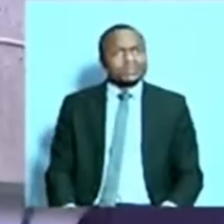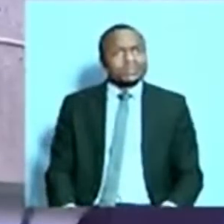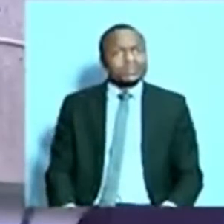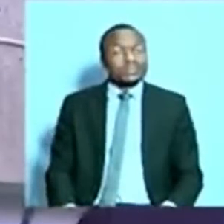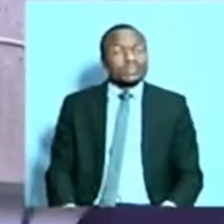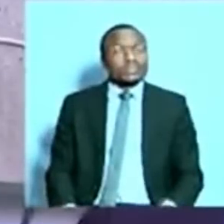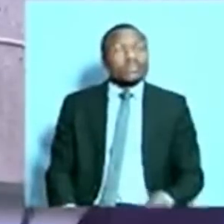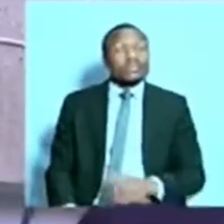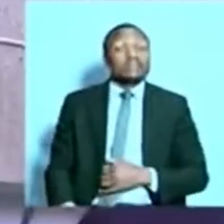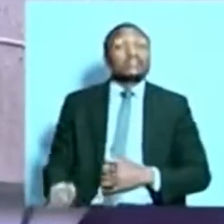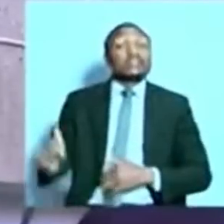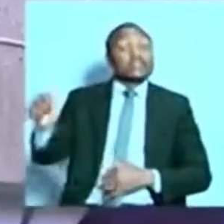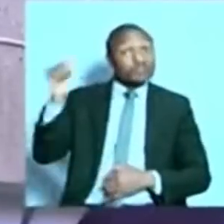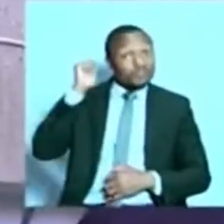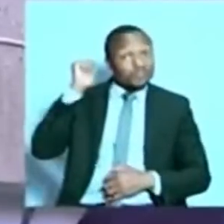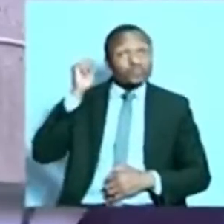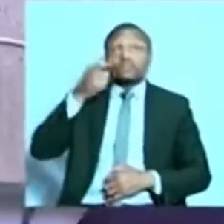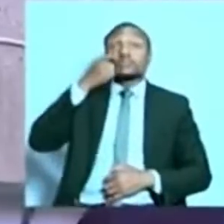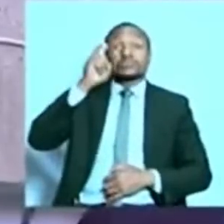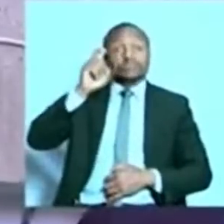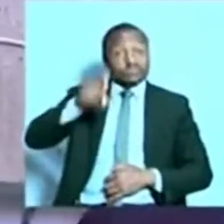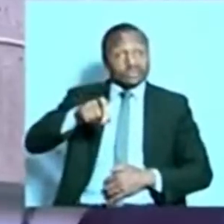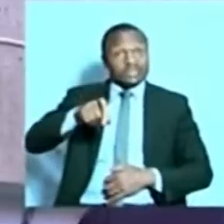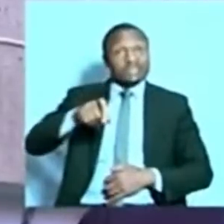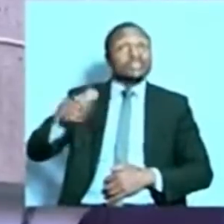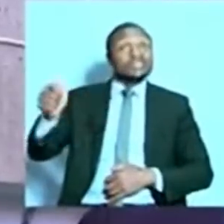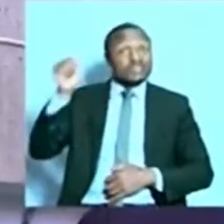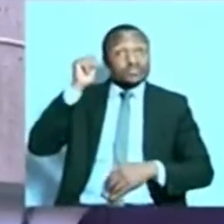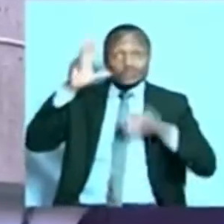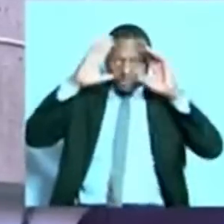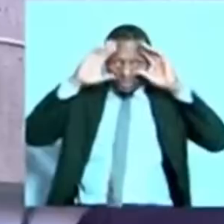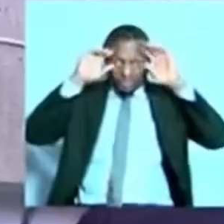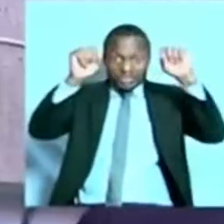defied the directives, presidential directives,